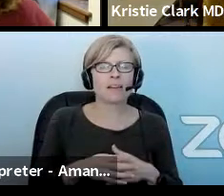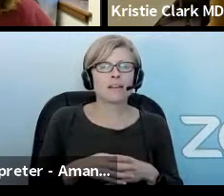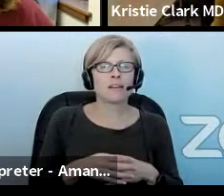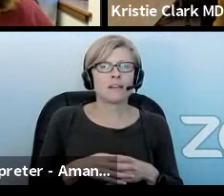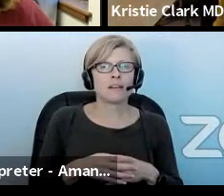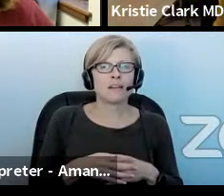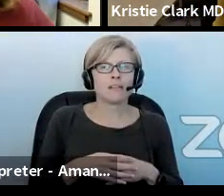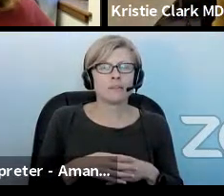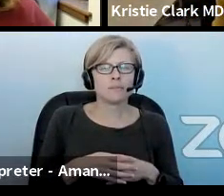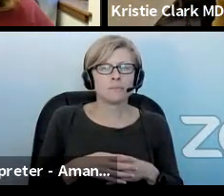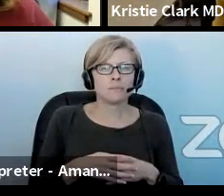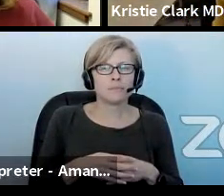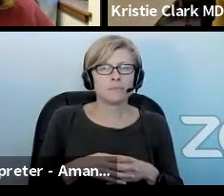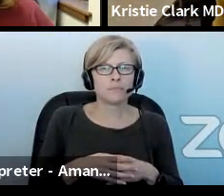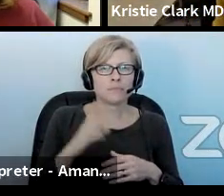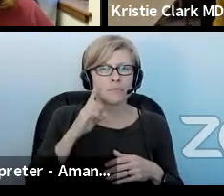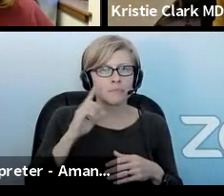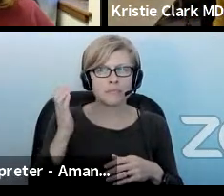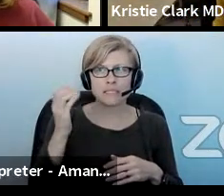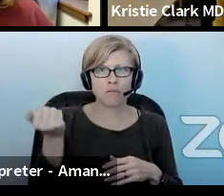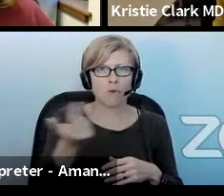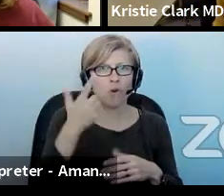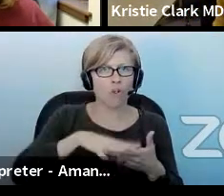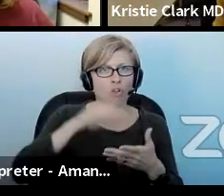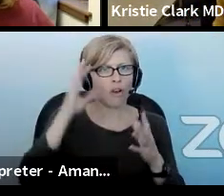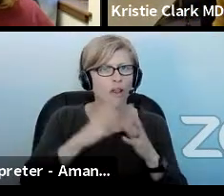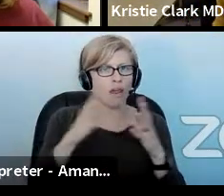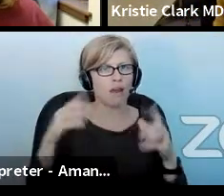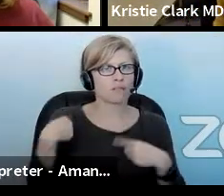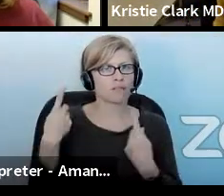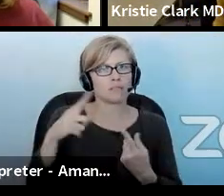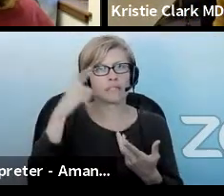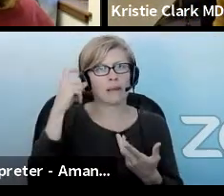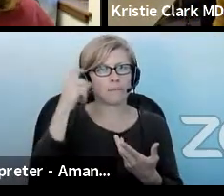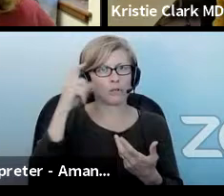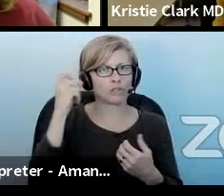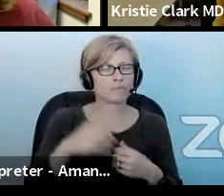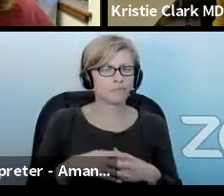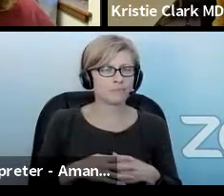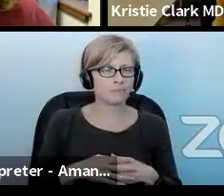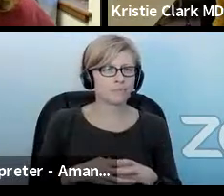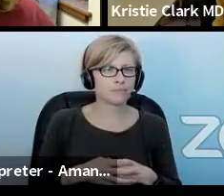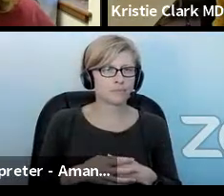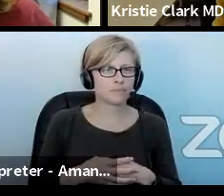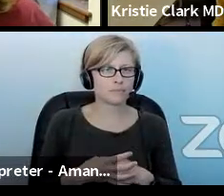I think that everyone learned a lot from each other over the summer.